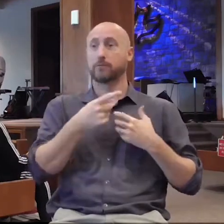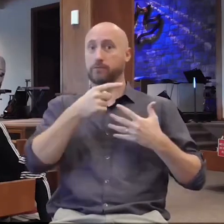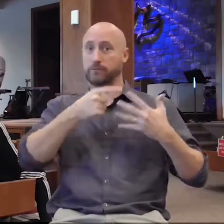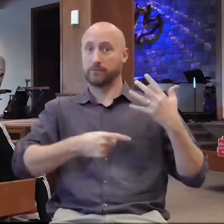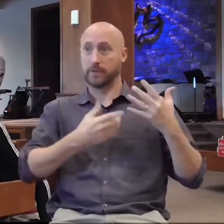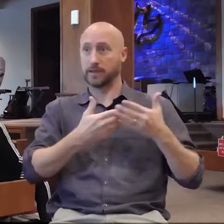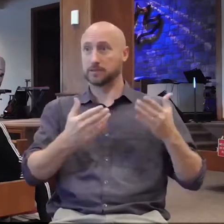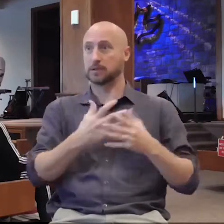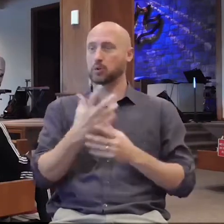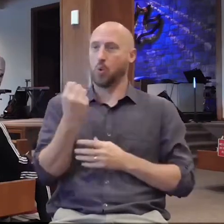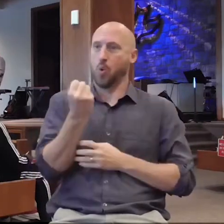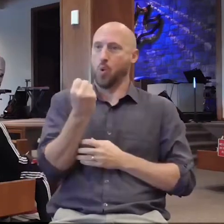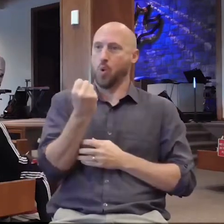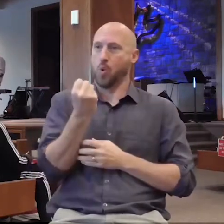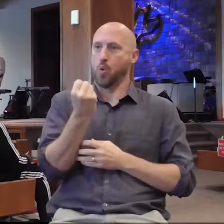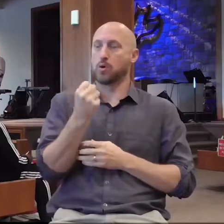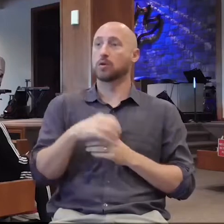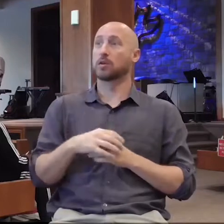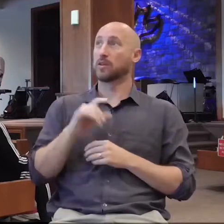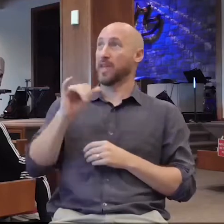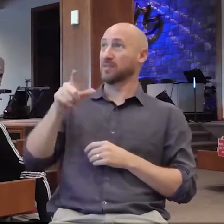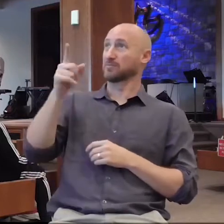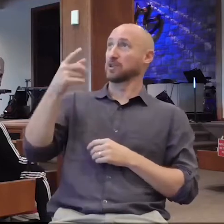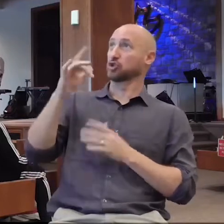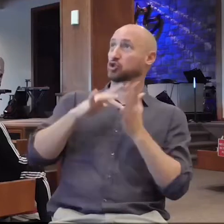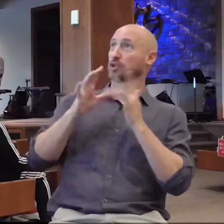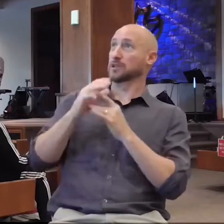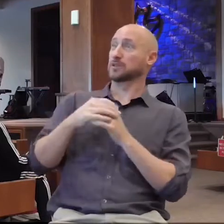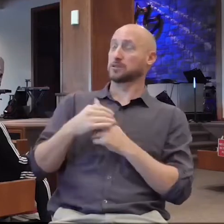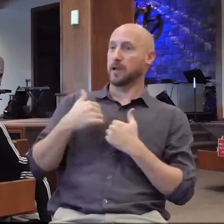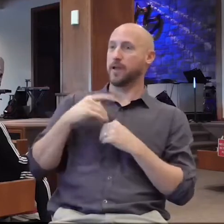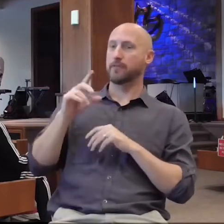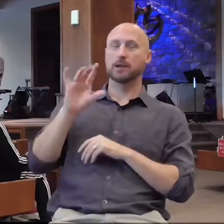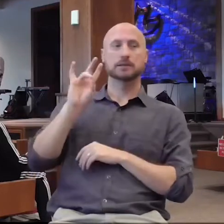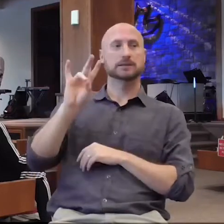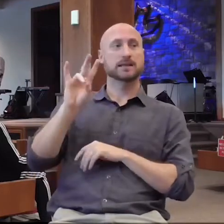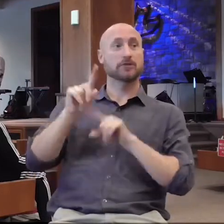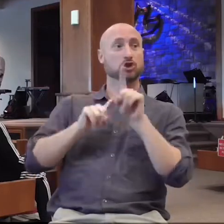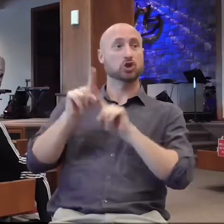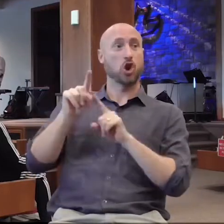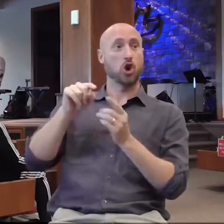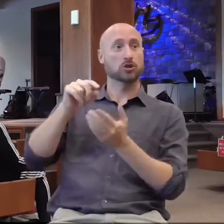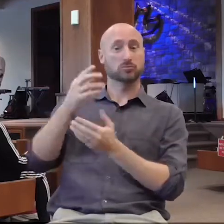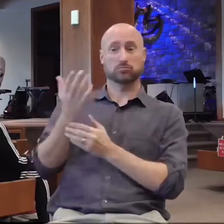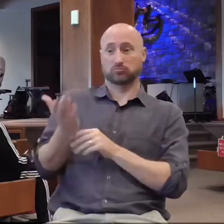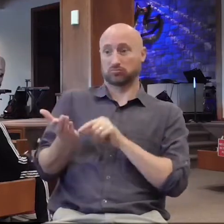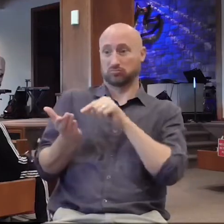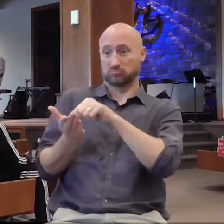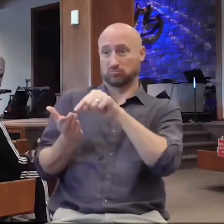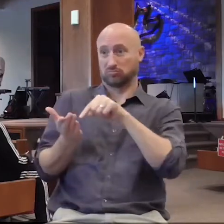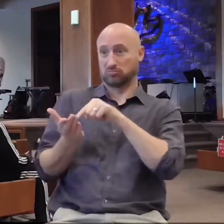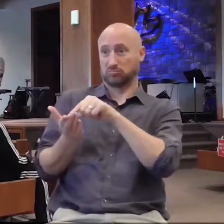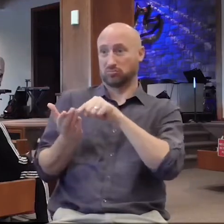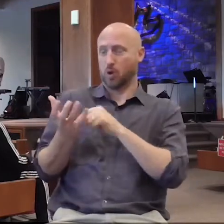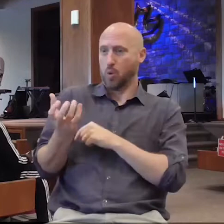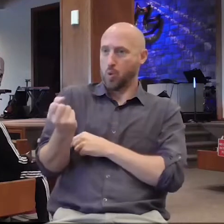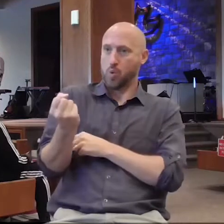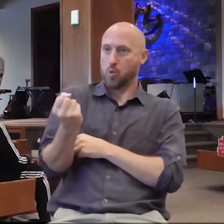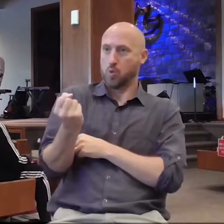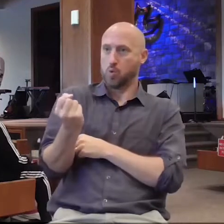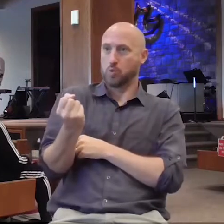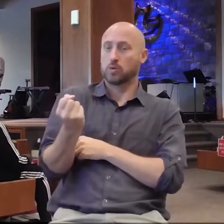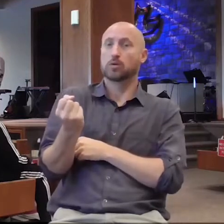that holdeth tightly the seven stars in his right hand, who walketh, is presently